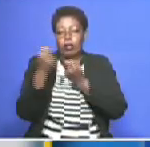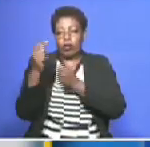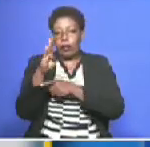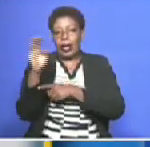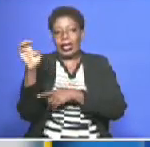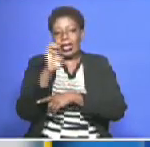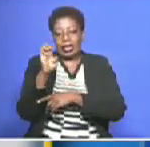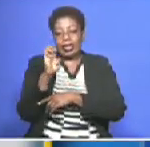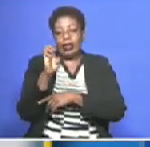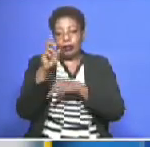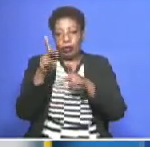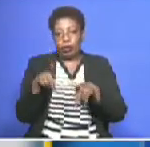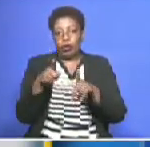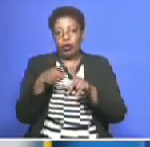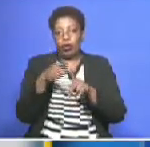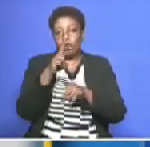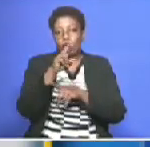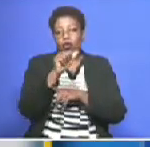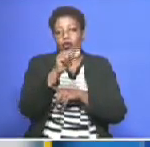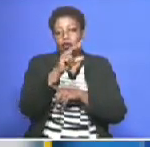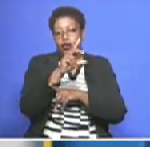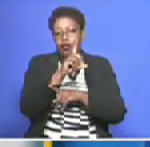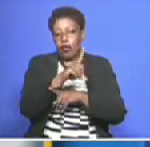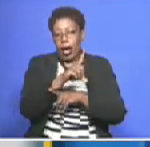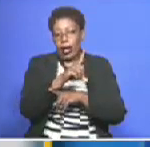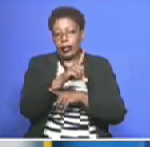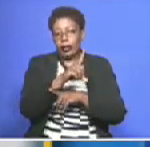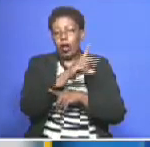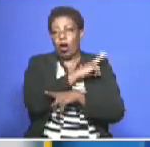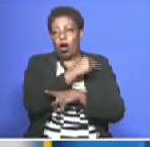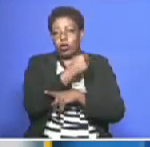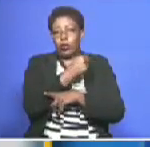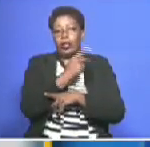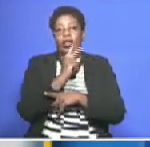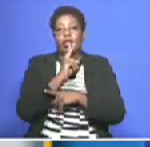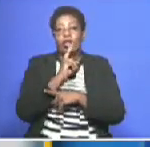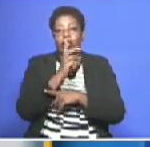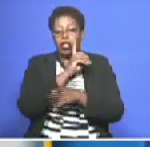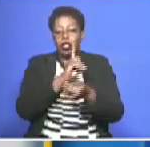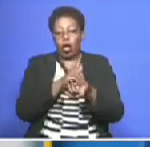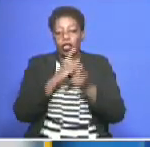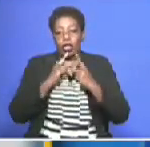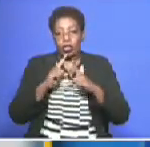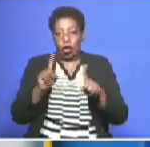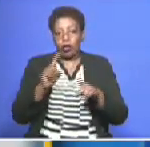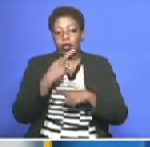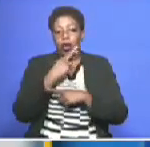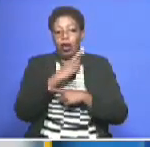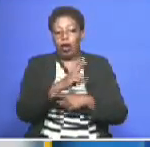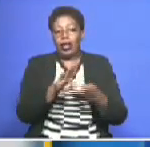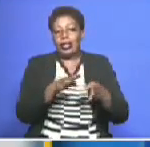emergency personnel to the Rand Memorial Hospital, where a doctor pronounced her dead. Foul play is